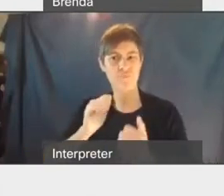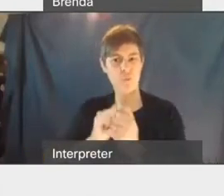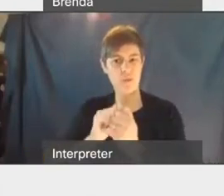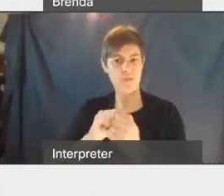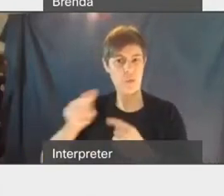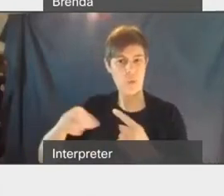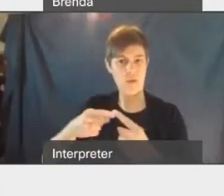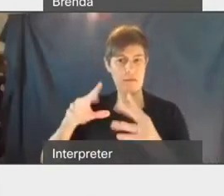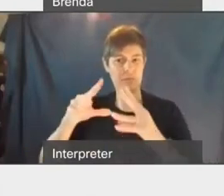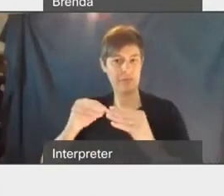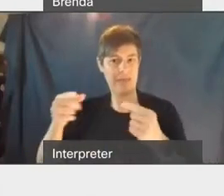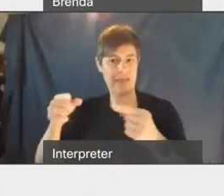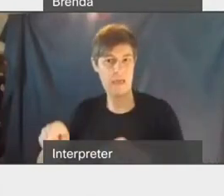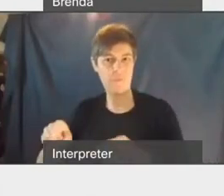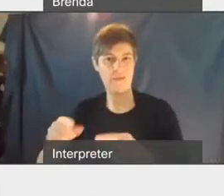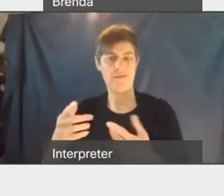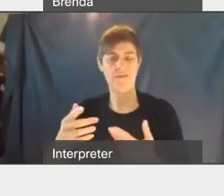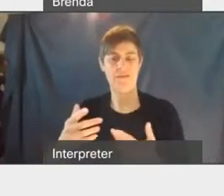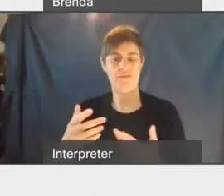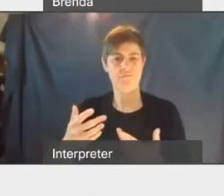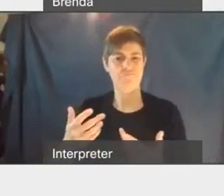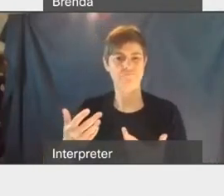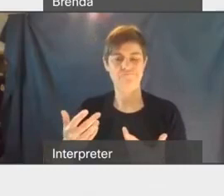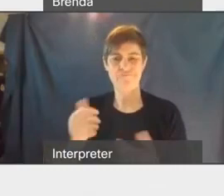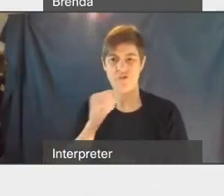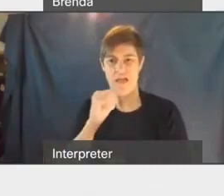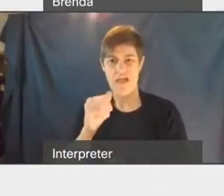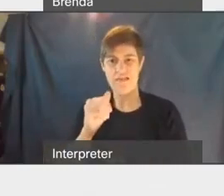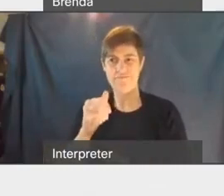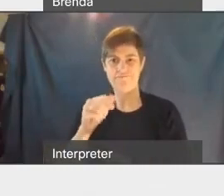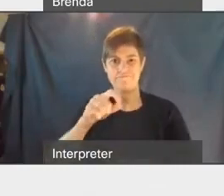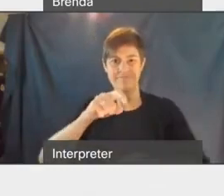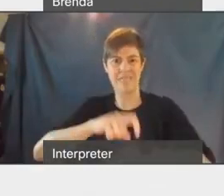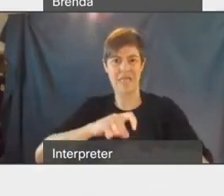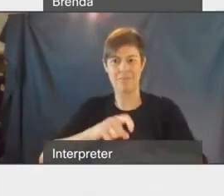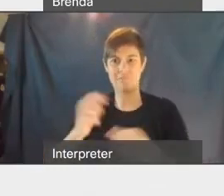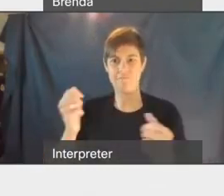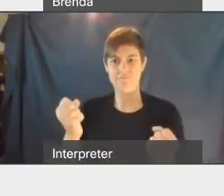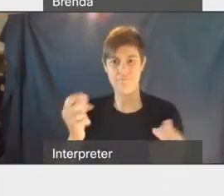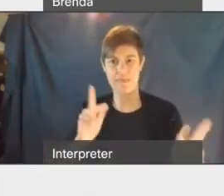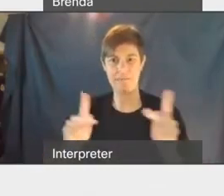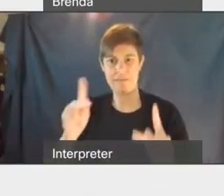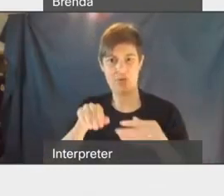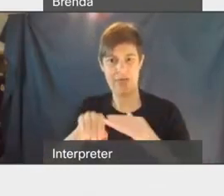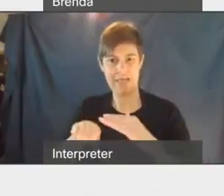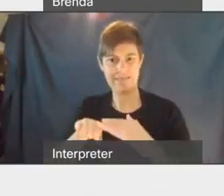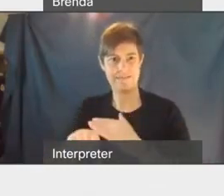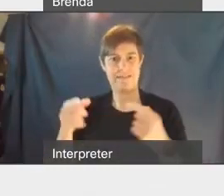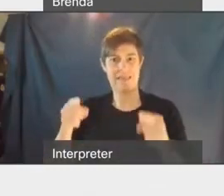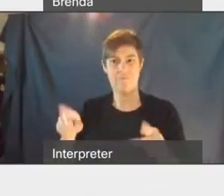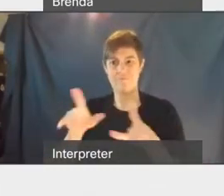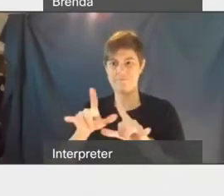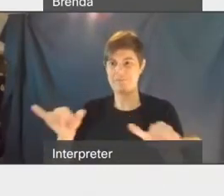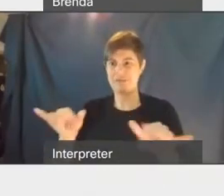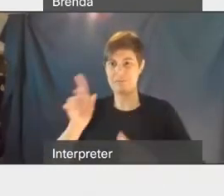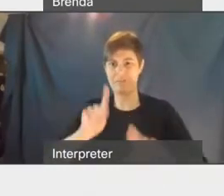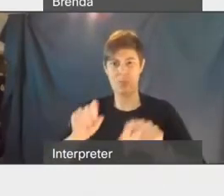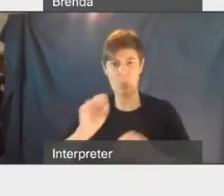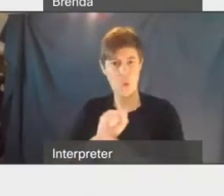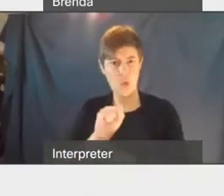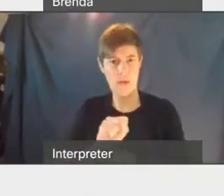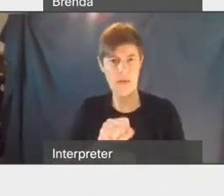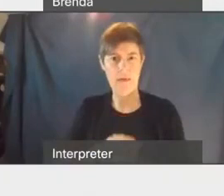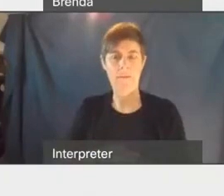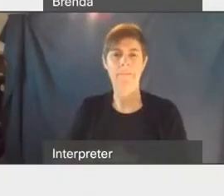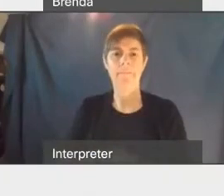scheduled, when they're being held. And you know, I struggle to, this is kind of a niche